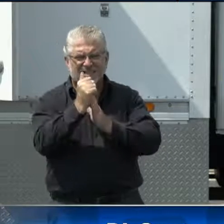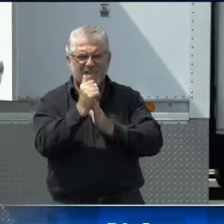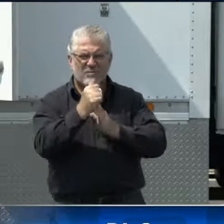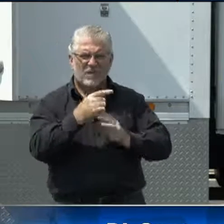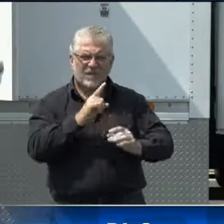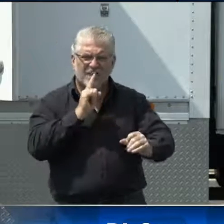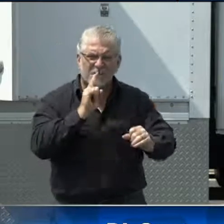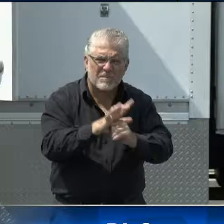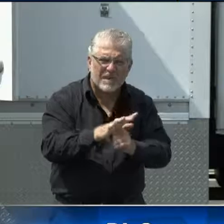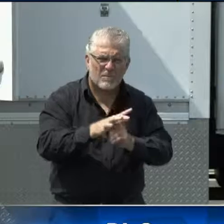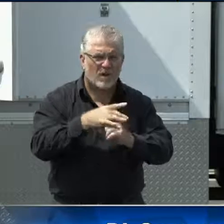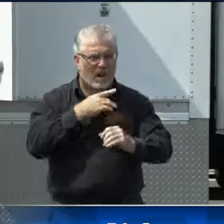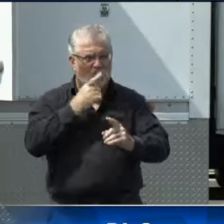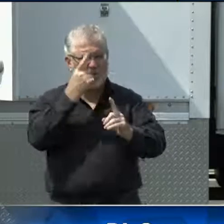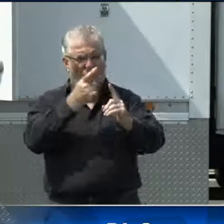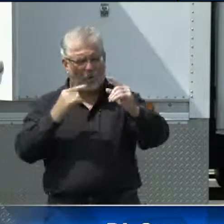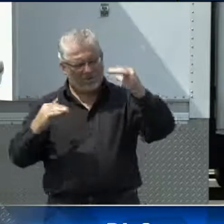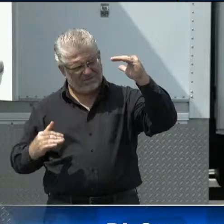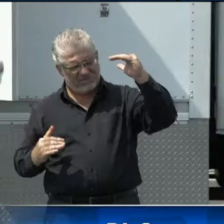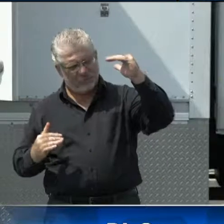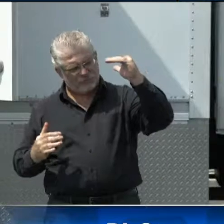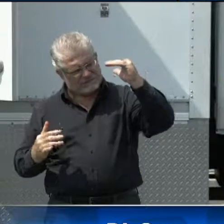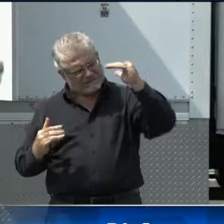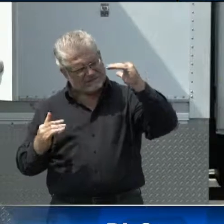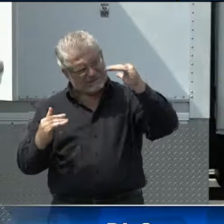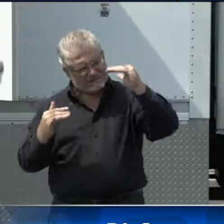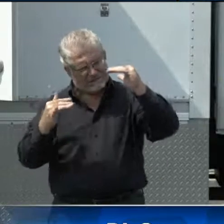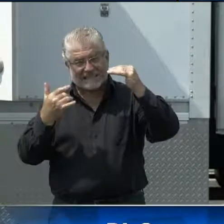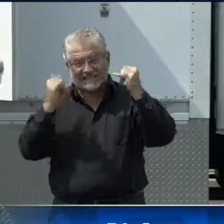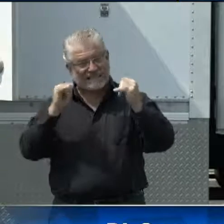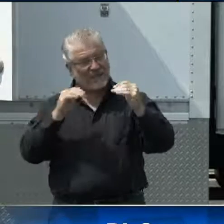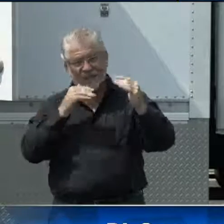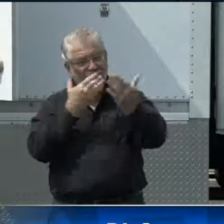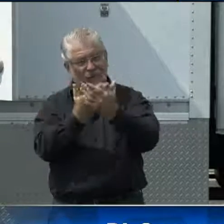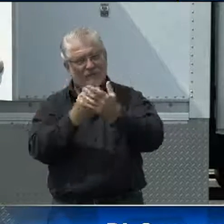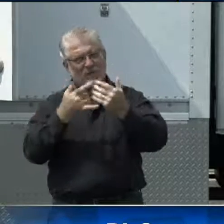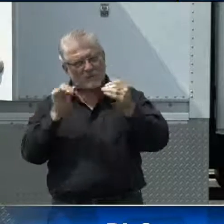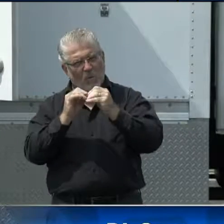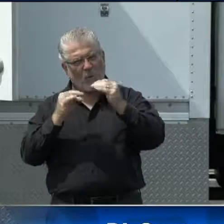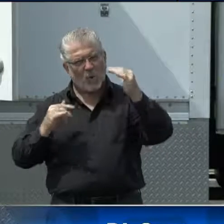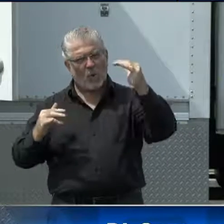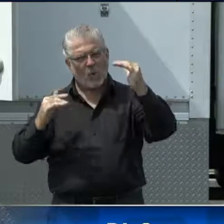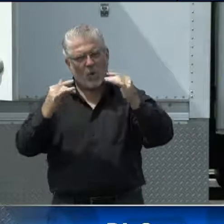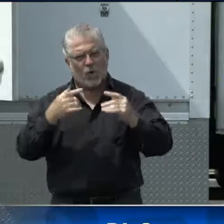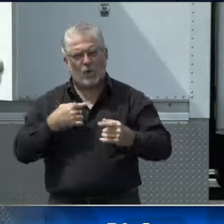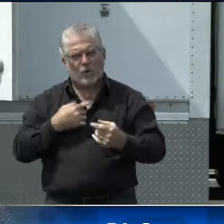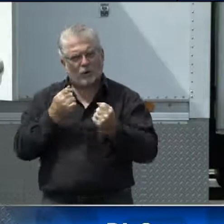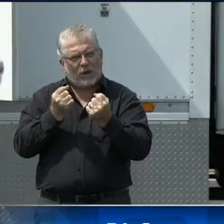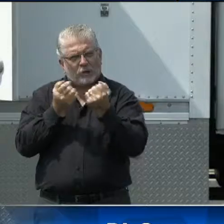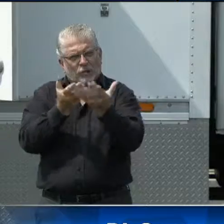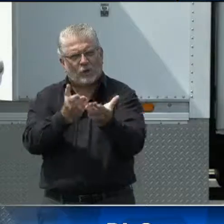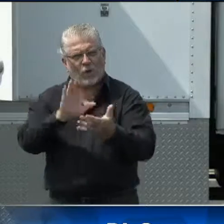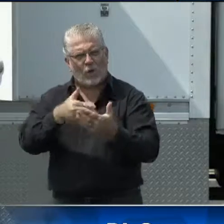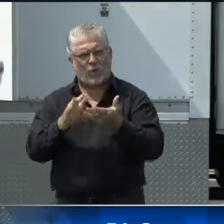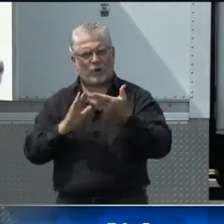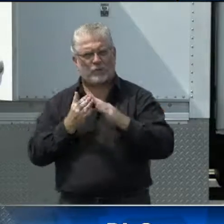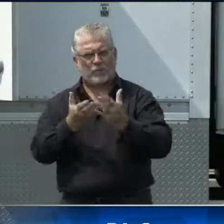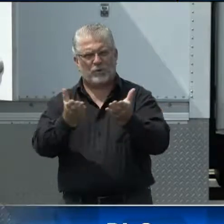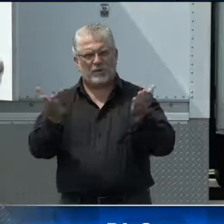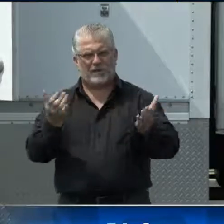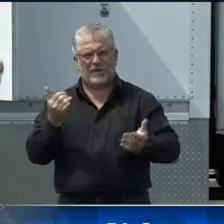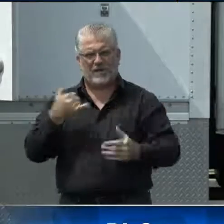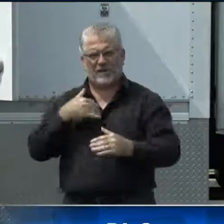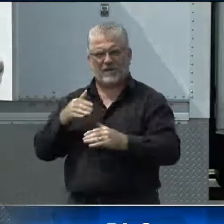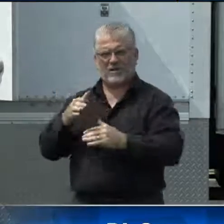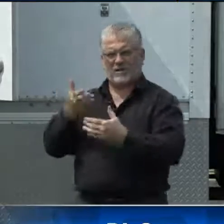and partnerships which strengthen the communities we serve. And with that, I return you back to Dr. Rachel Levine. Thank